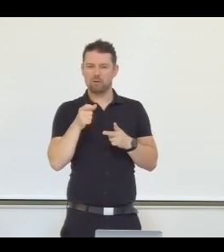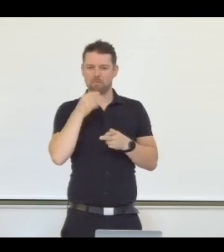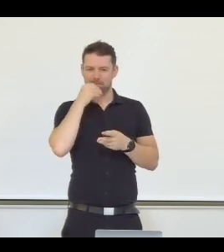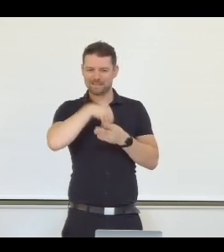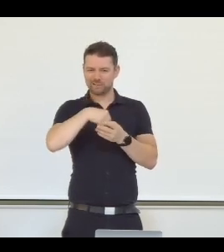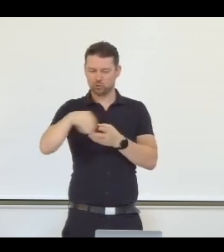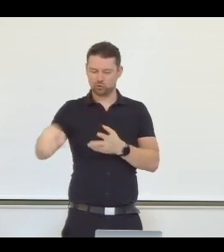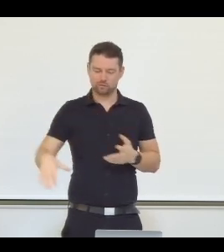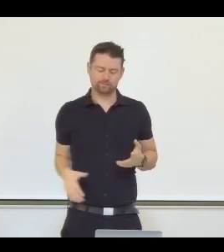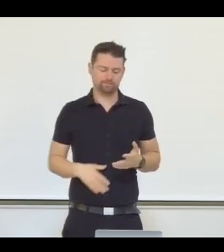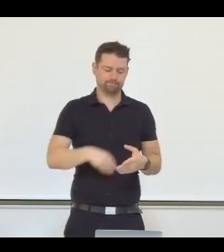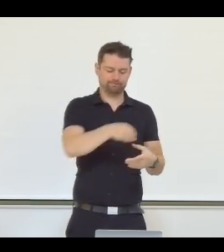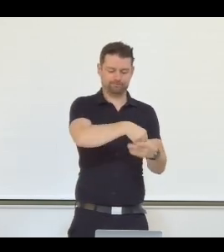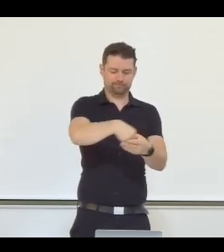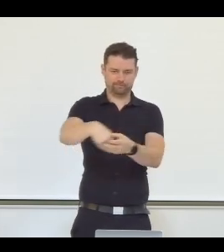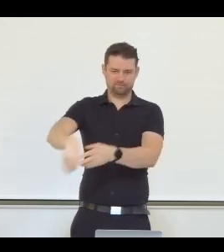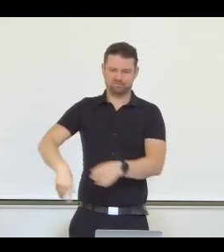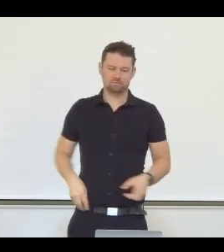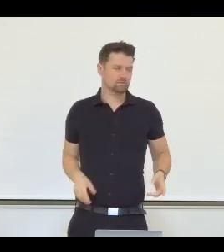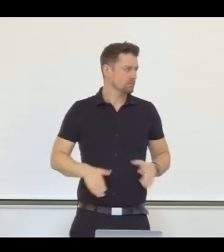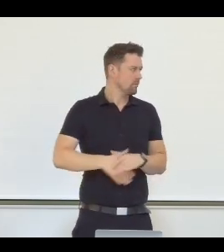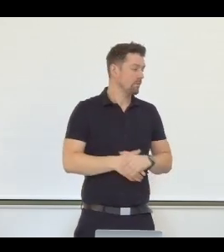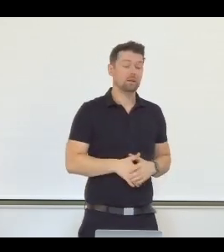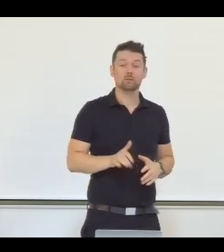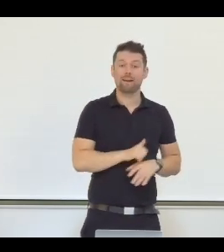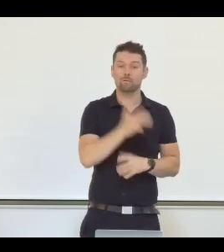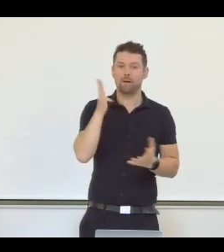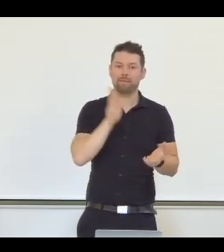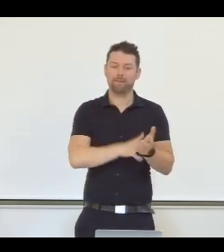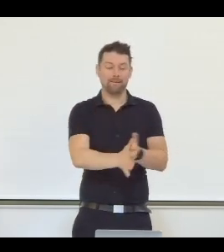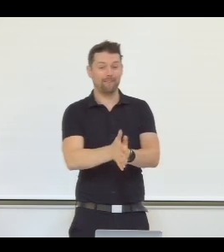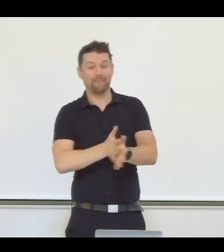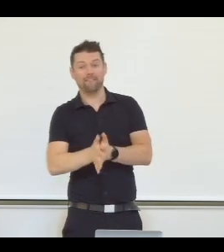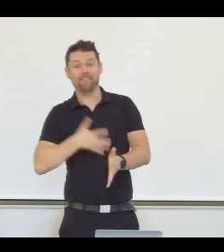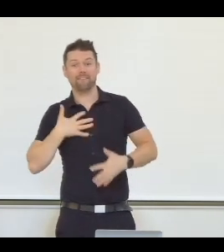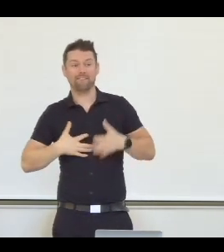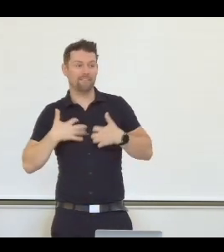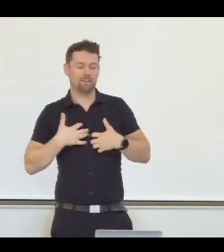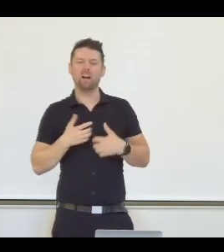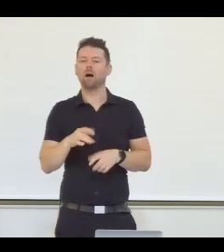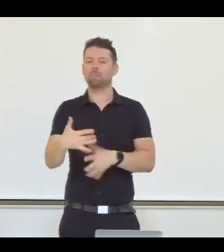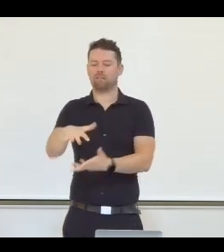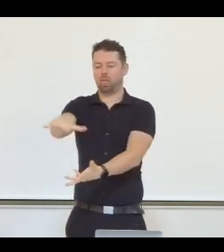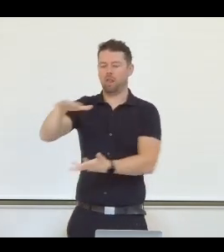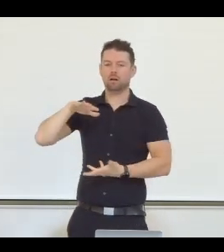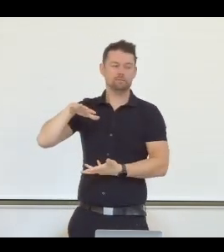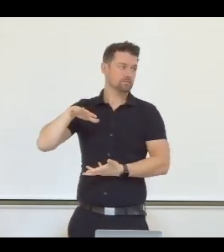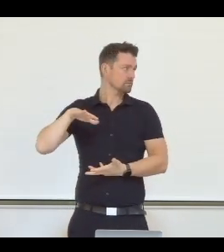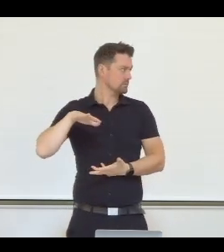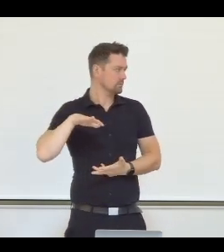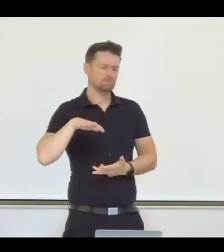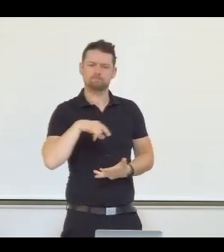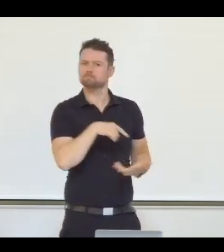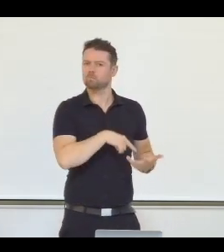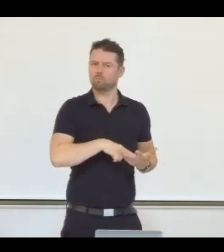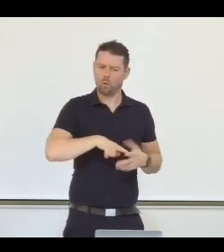certain period of time. So every month, she gave me all those envelopes saying, you open them only